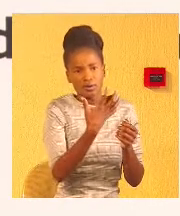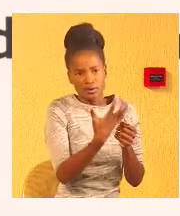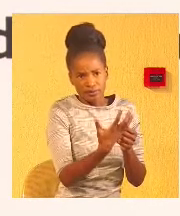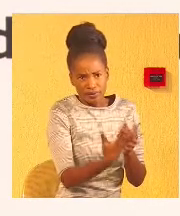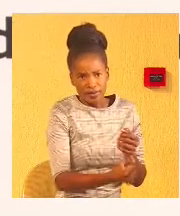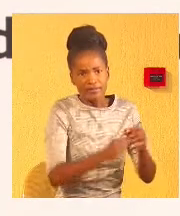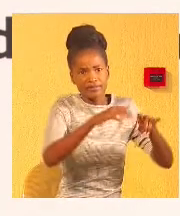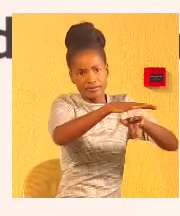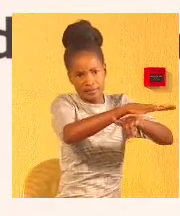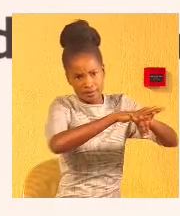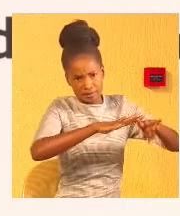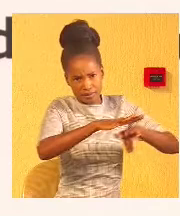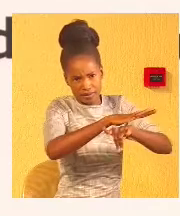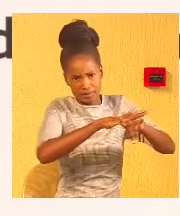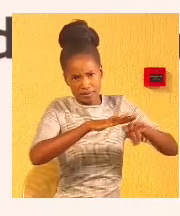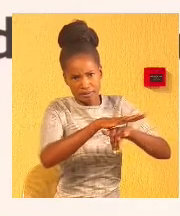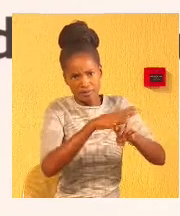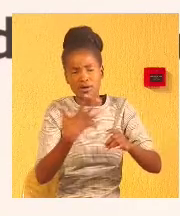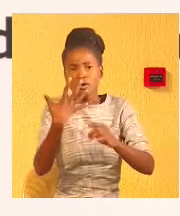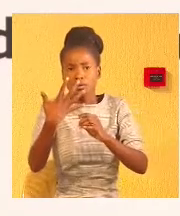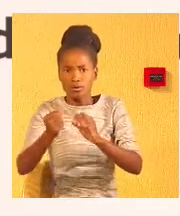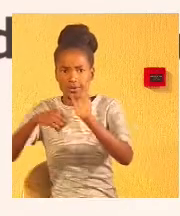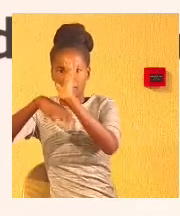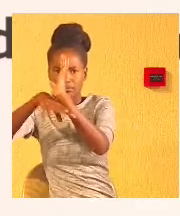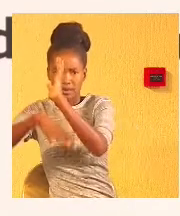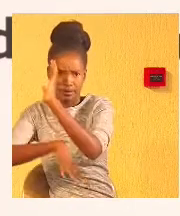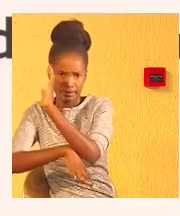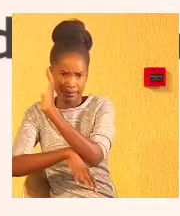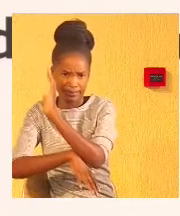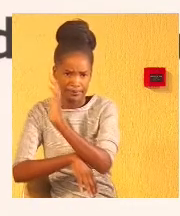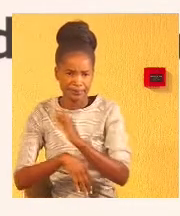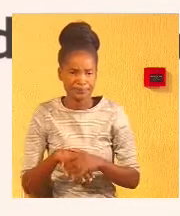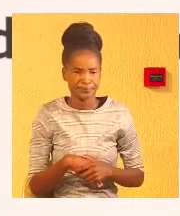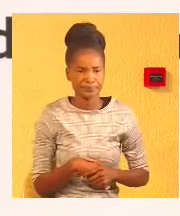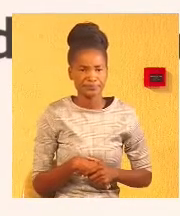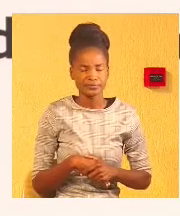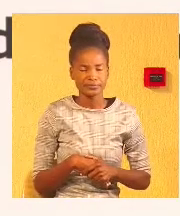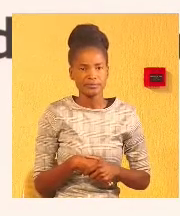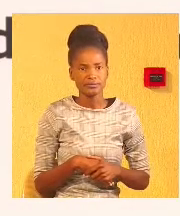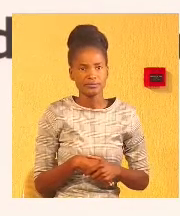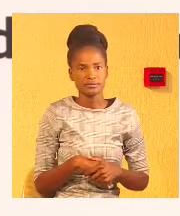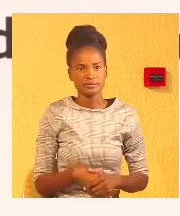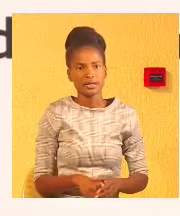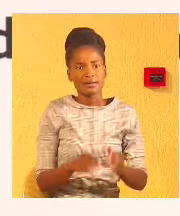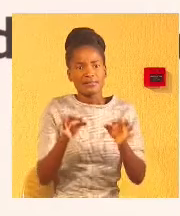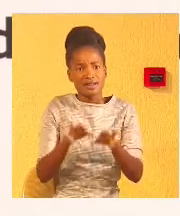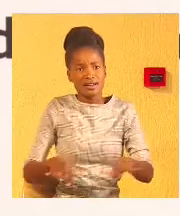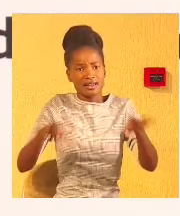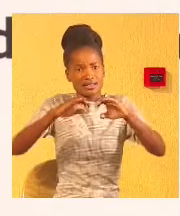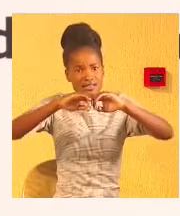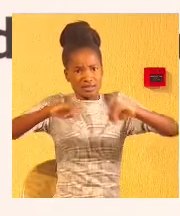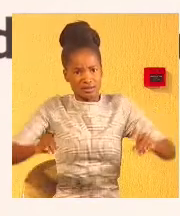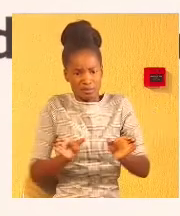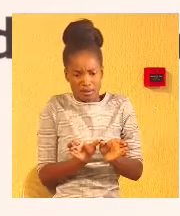also have the crop subsector. And within the two subsectors,